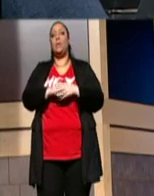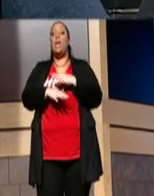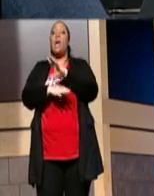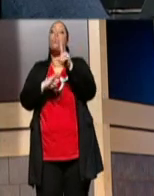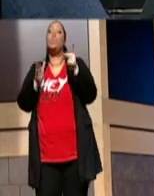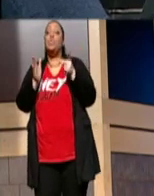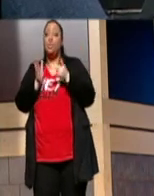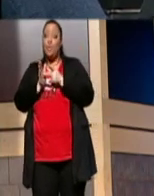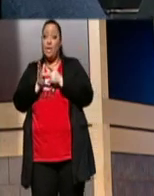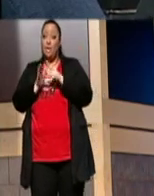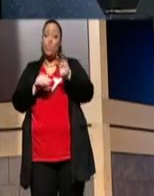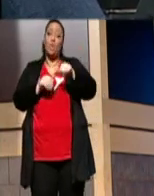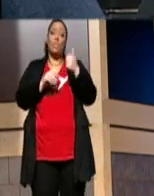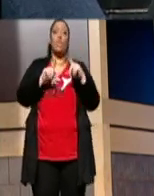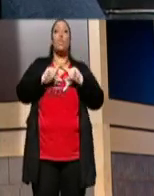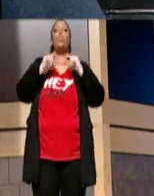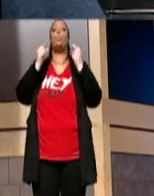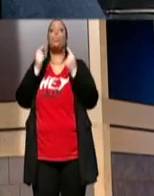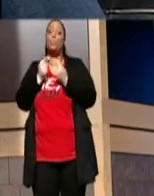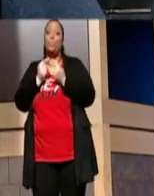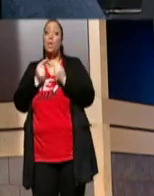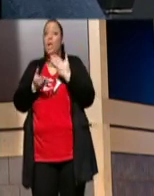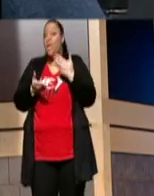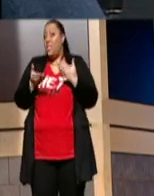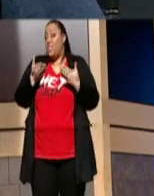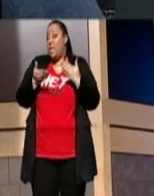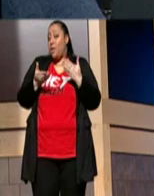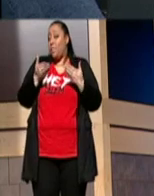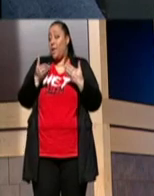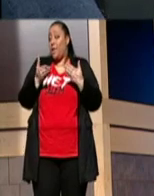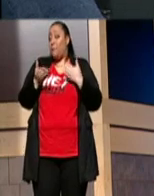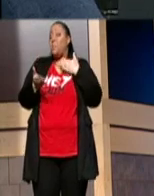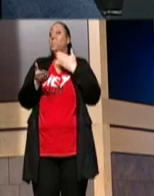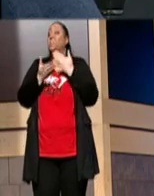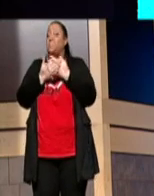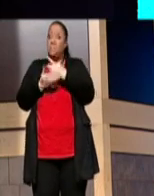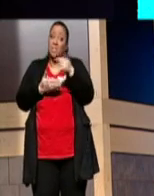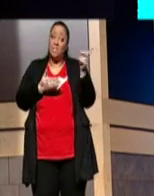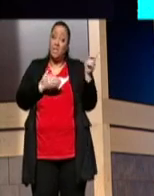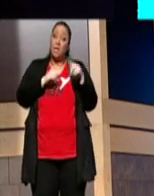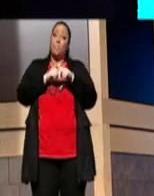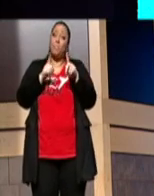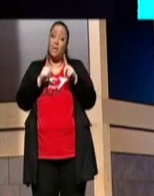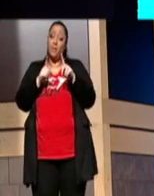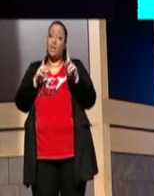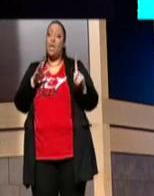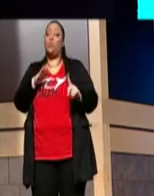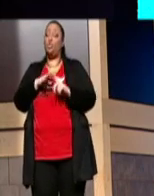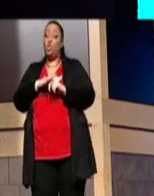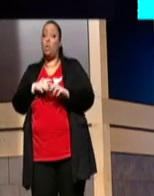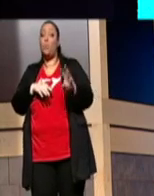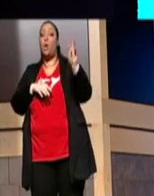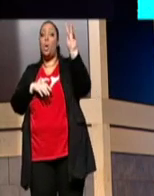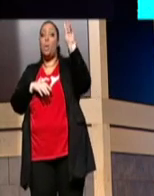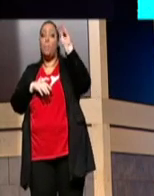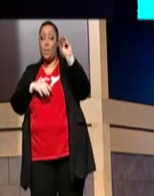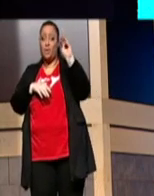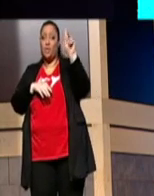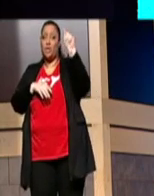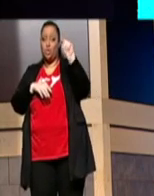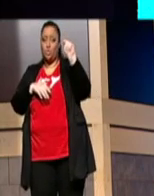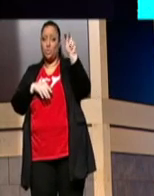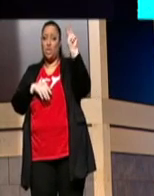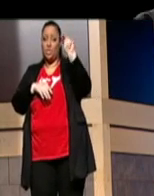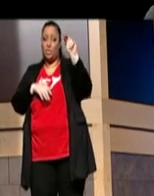here with another group. They might not be as esteemed as this group, but I'll be right back here Monday, Tuesday, Thursday, and